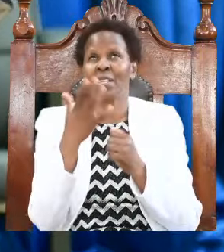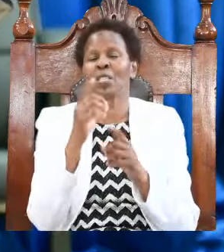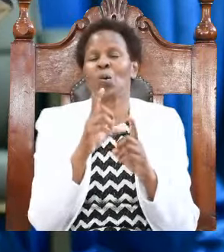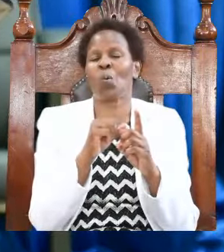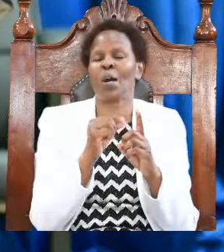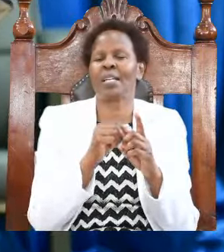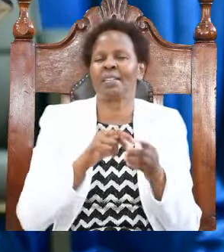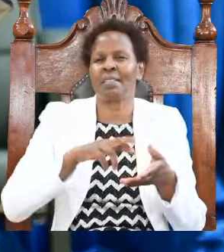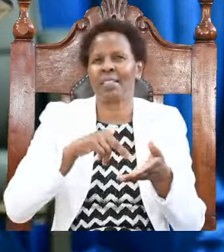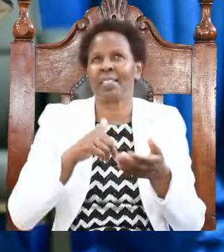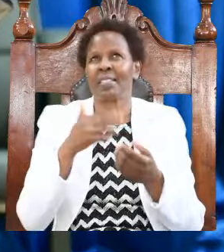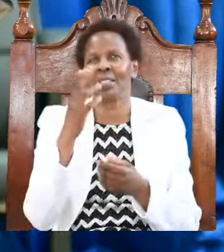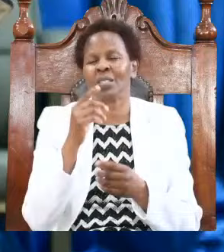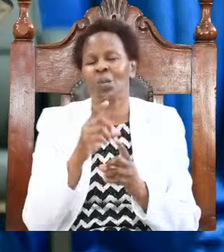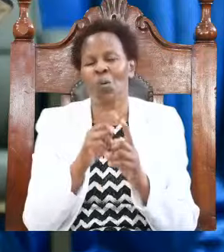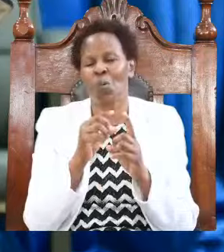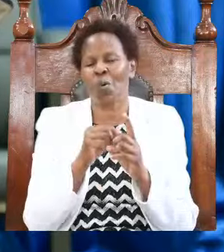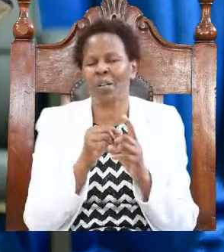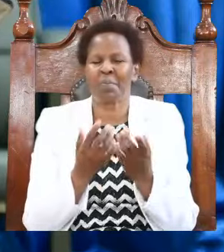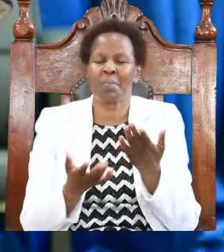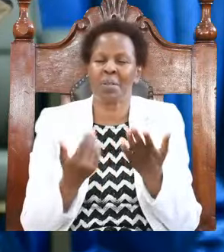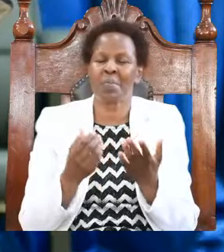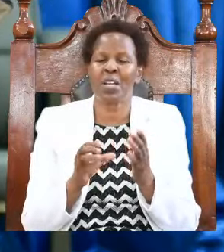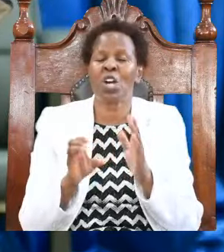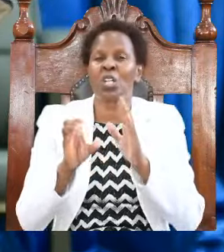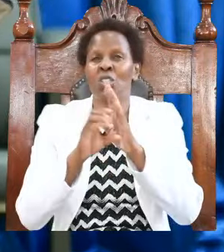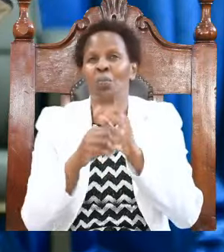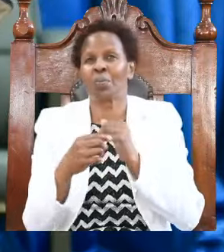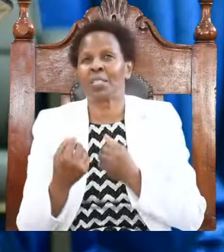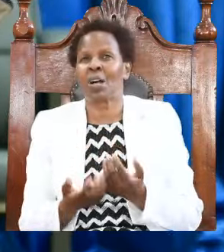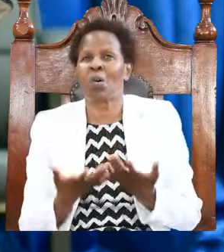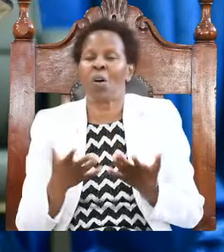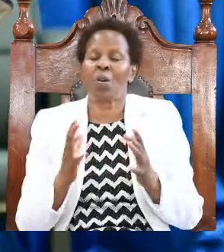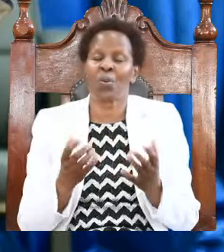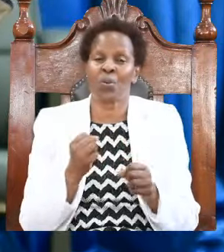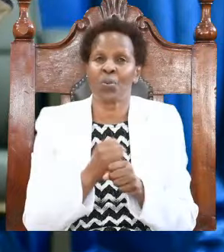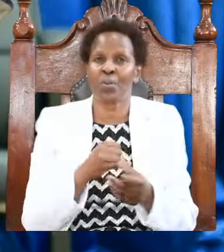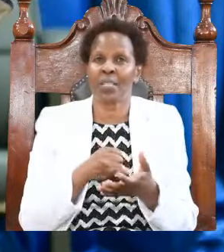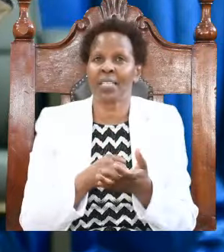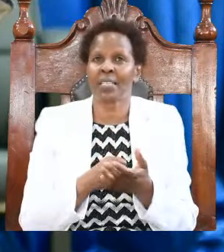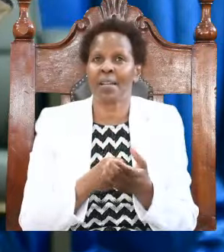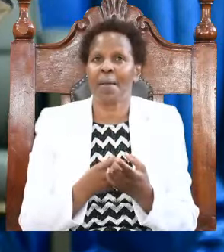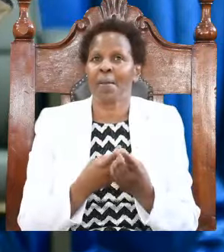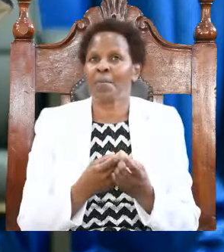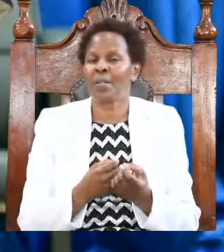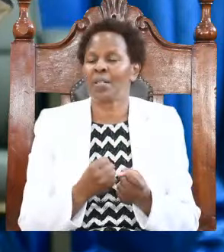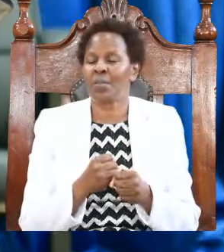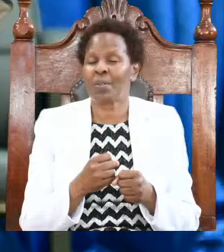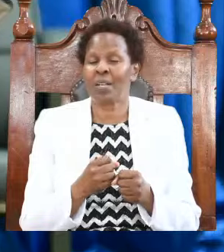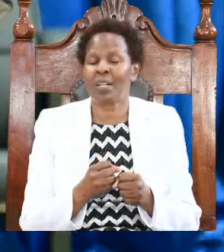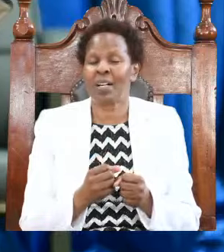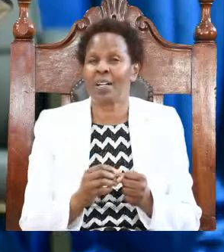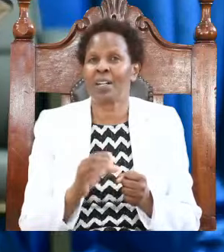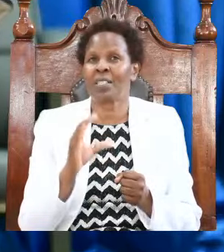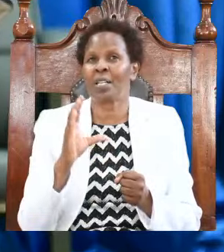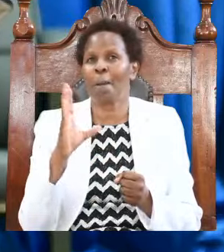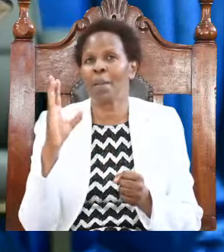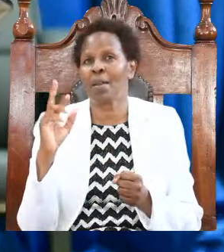of God. It doesn't matter whether it's a chapter a day or how many you commit yourself to. I know we are already doing CBL, some of